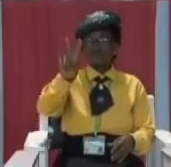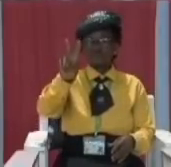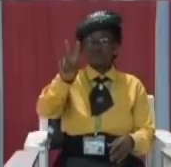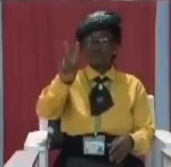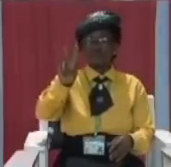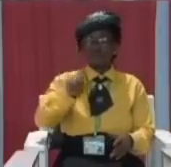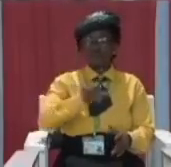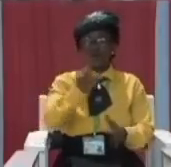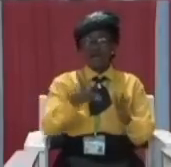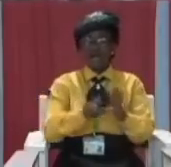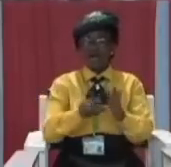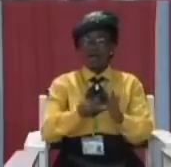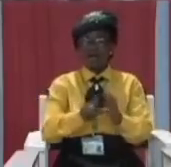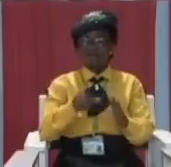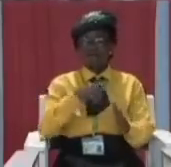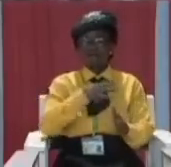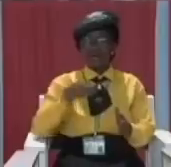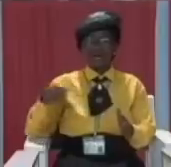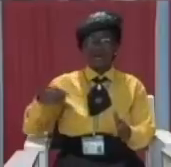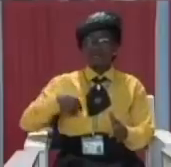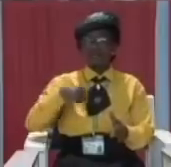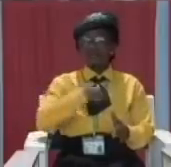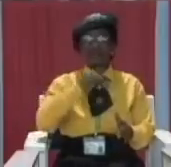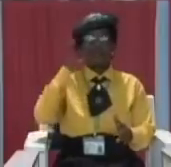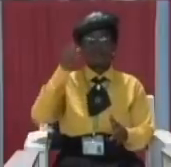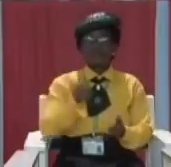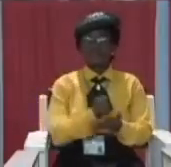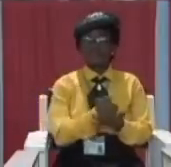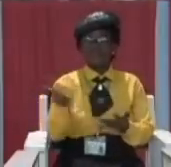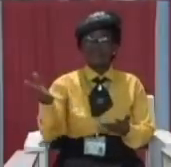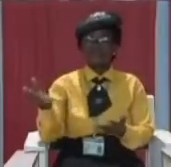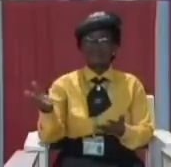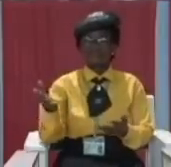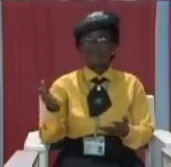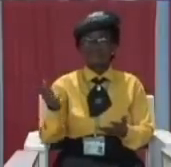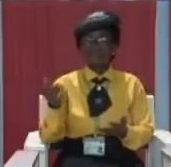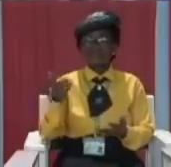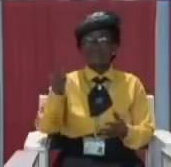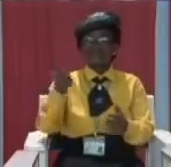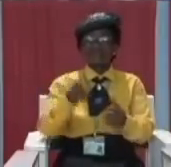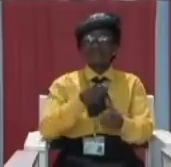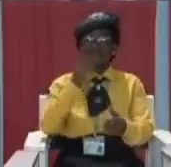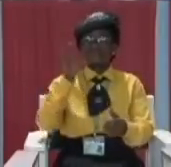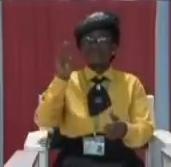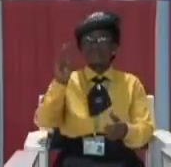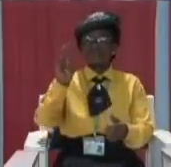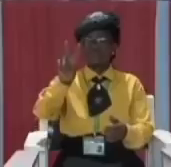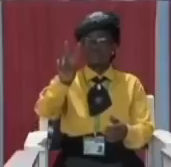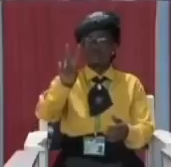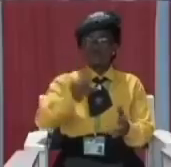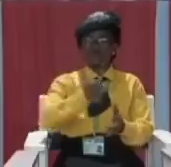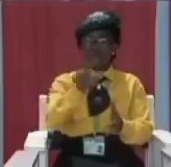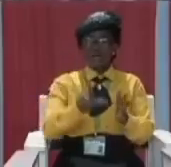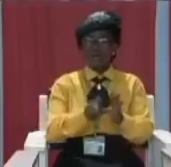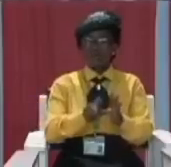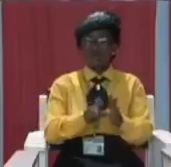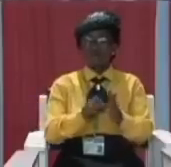And we will spend the first 72 hours praying for Nigeria.